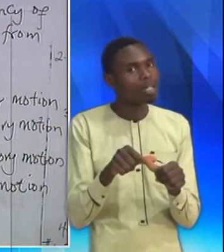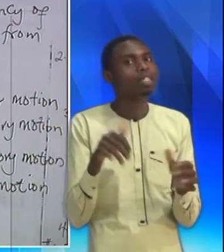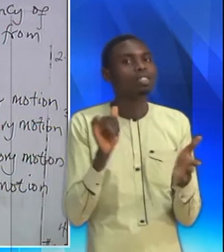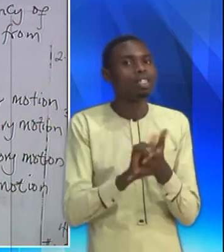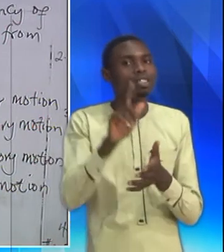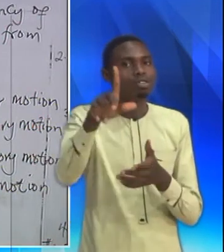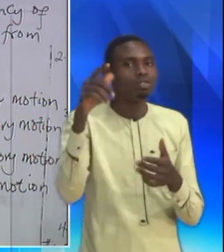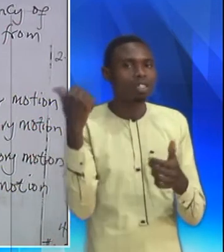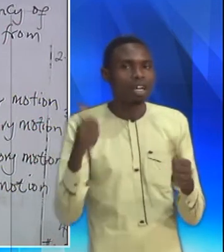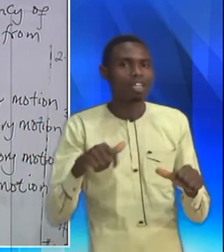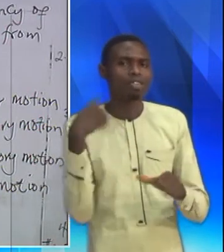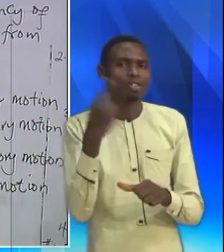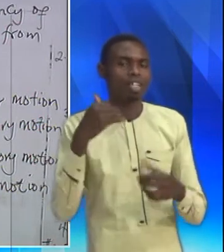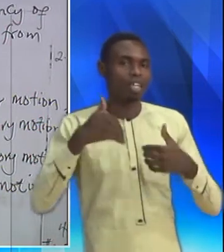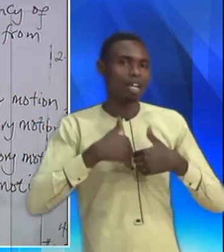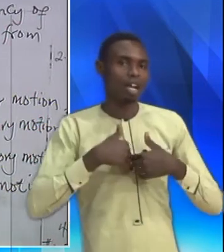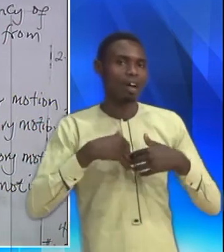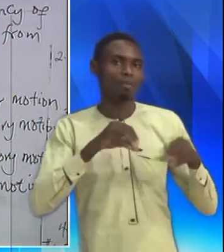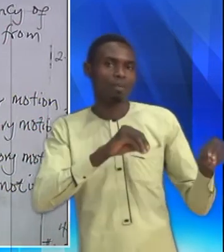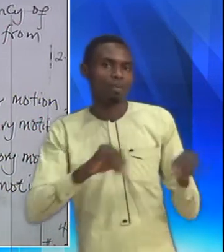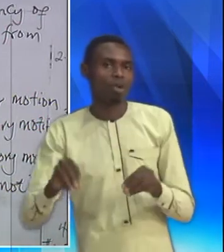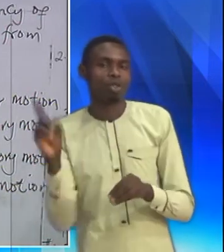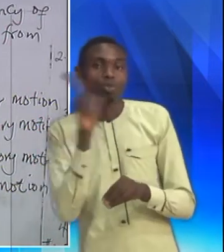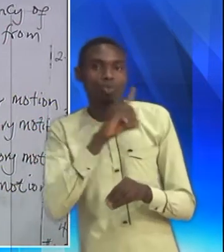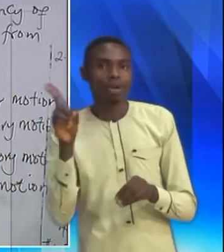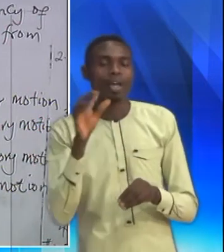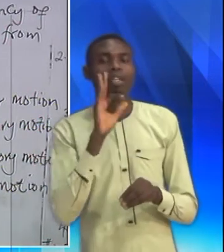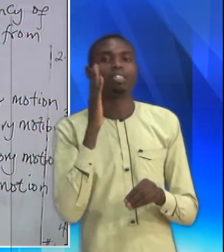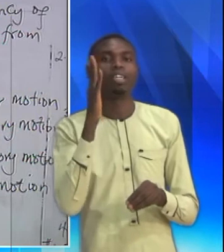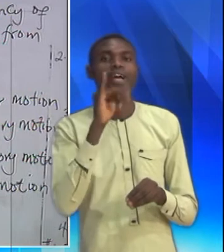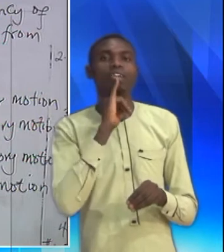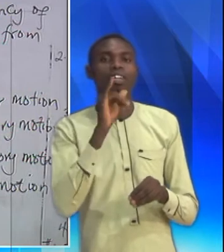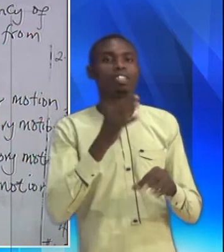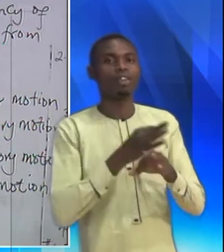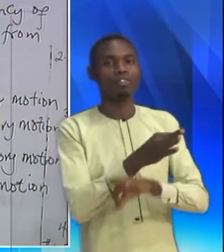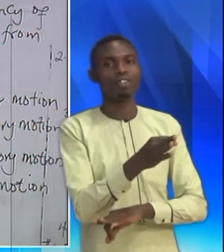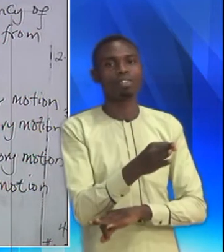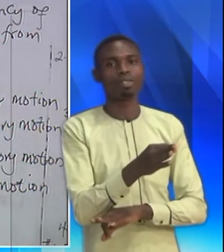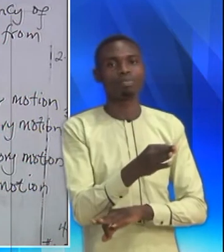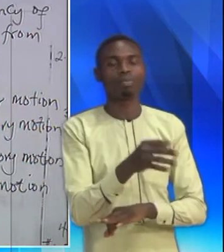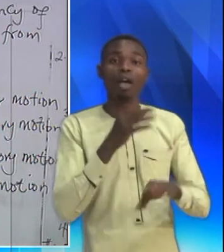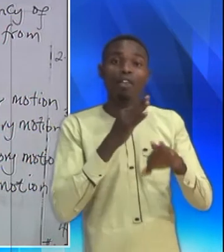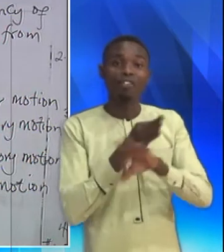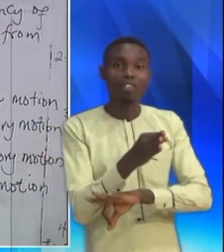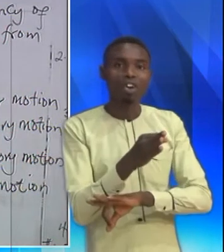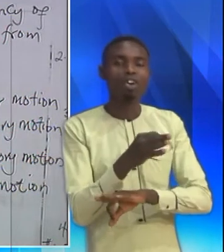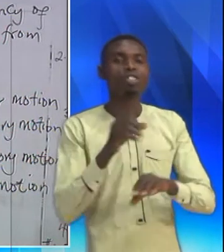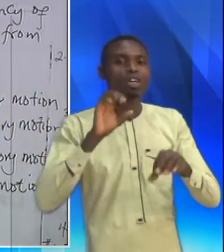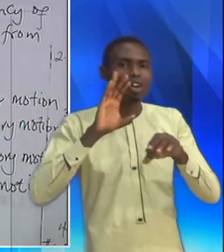motion where there is force. So, a force causes motion.